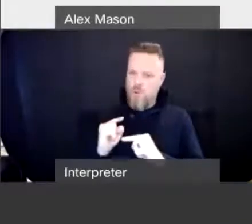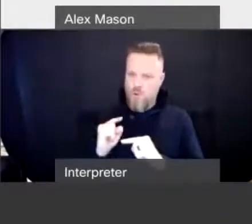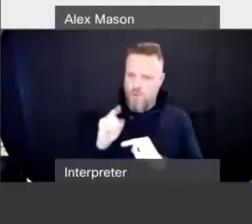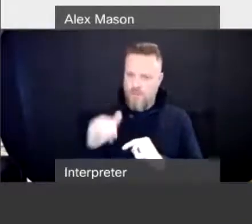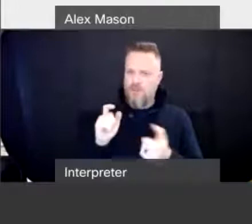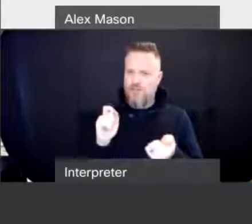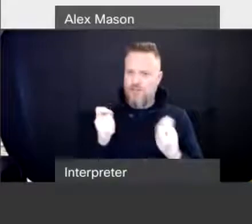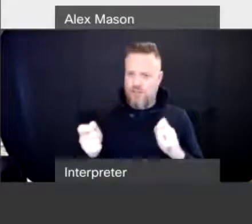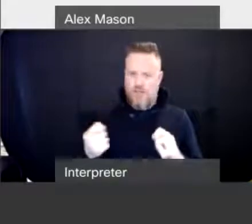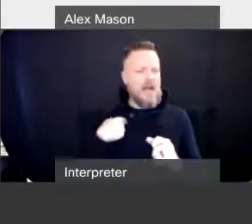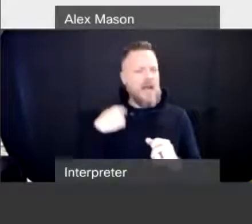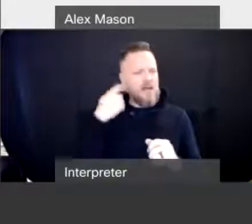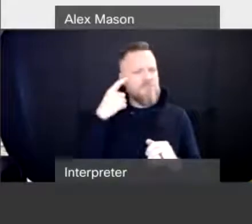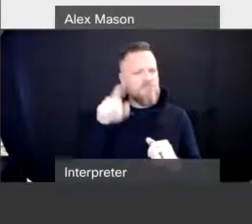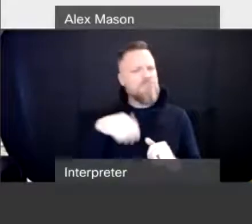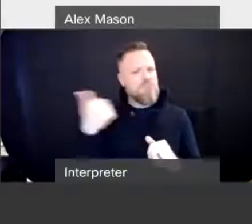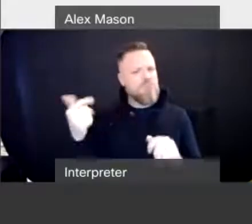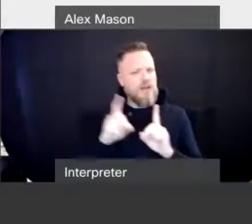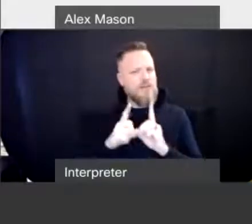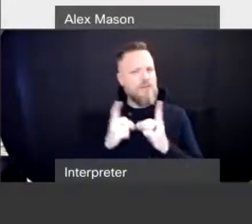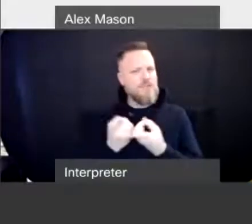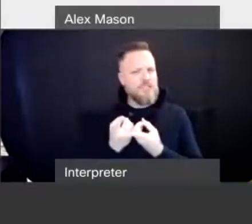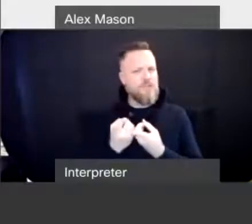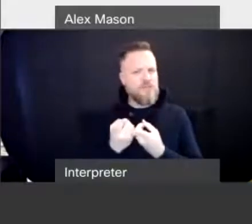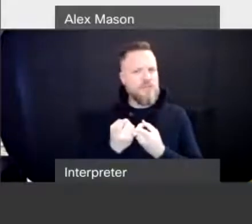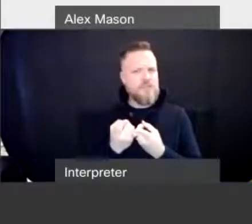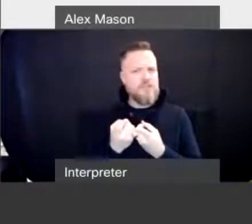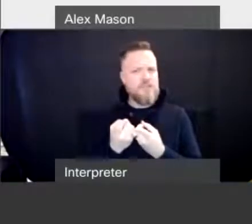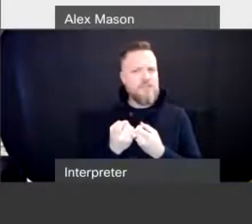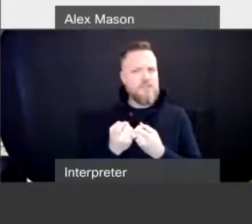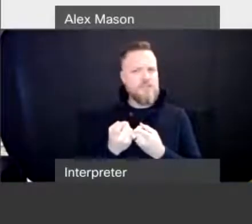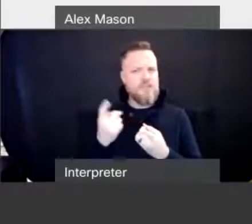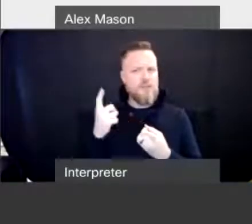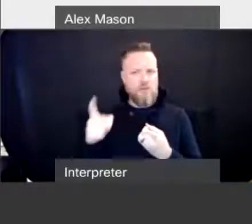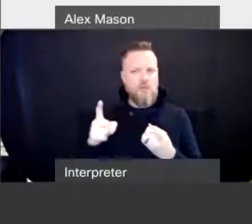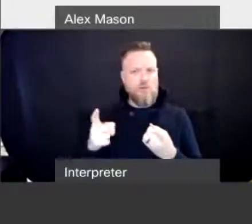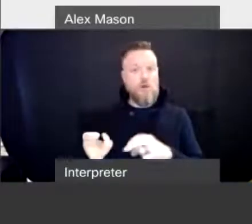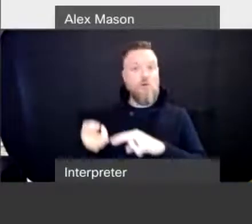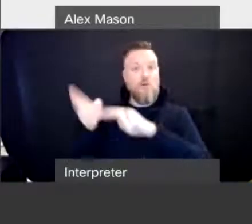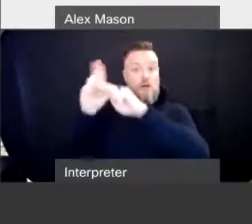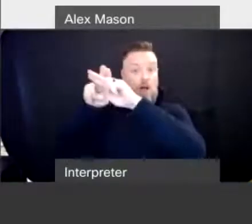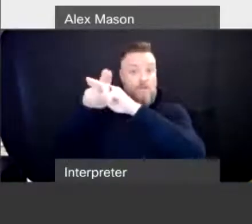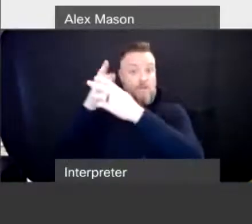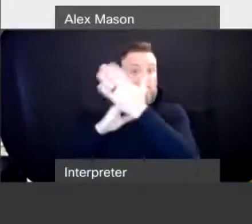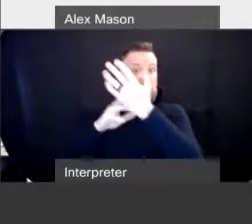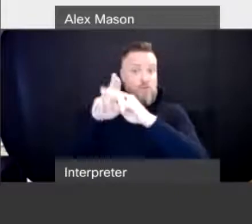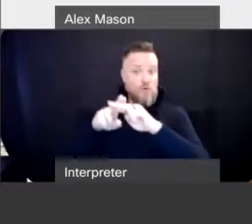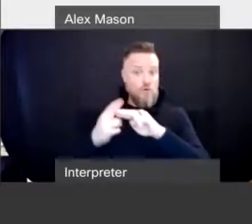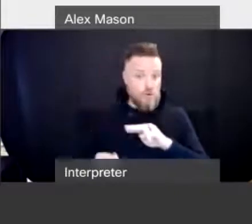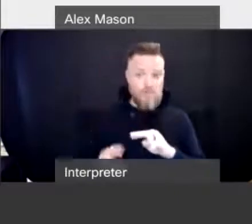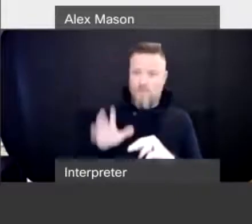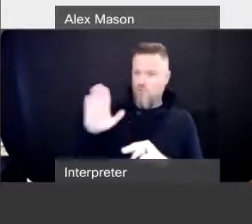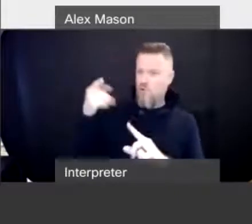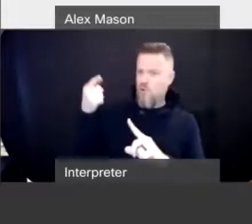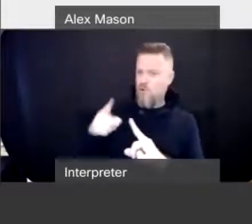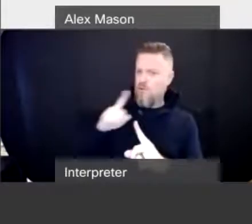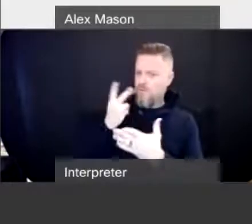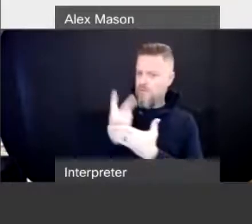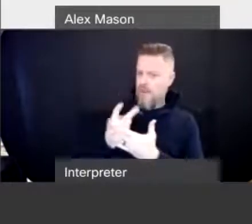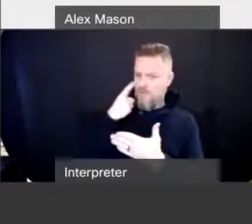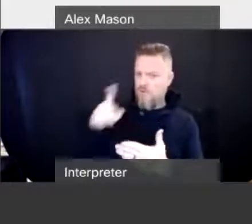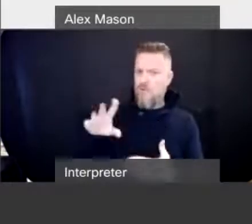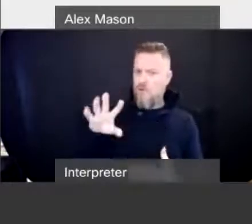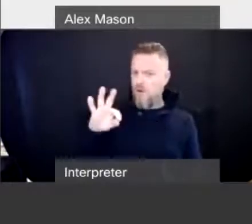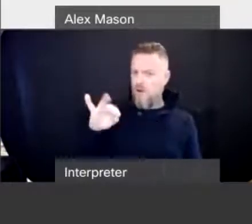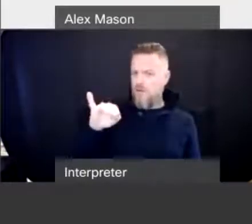believe that there's going to be other districts coming off at the same time as some are going on. But I think you have a valid point on the fiscal note.